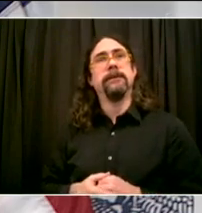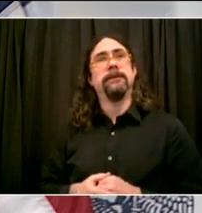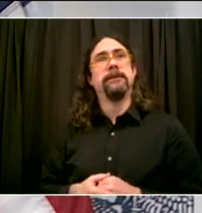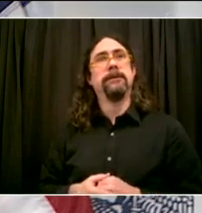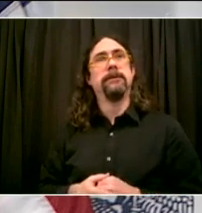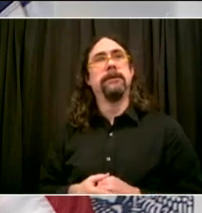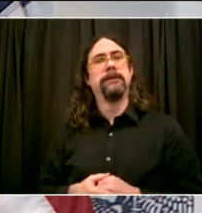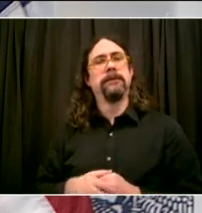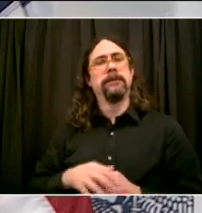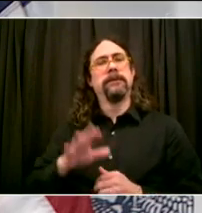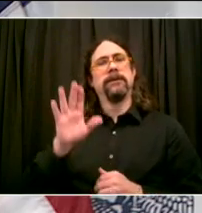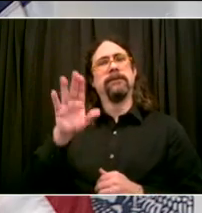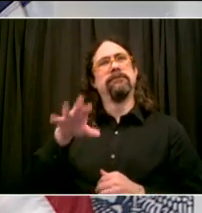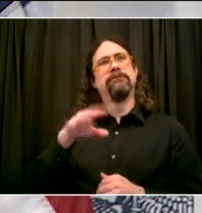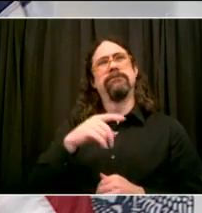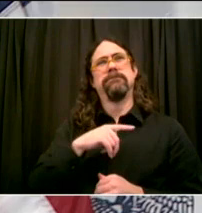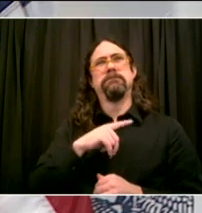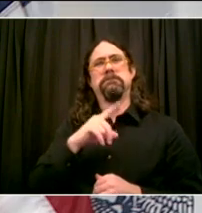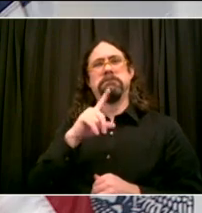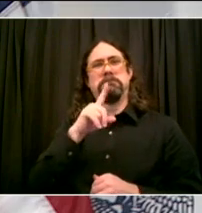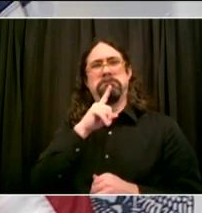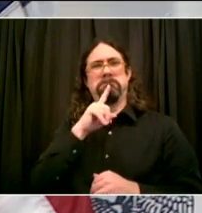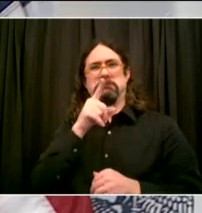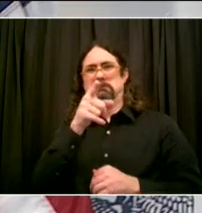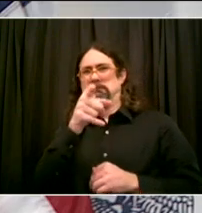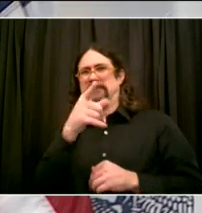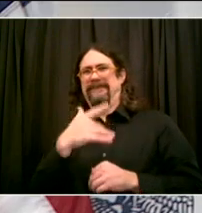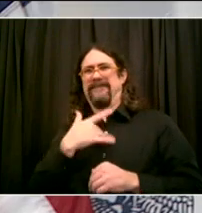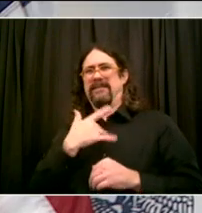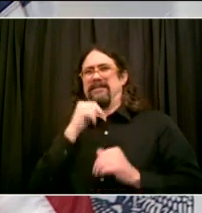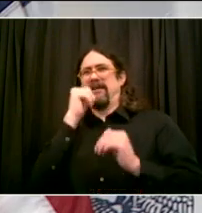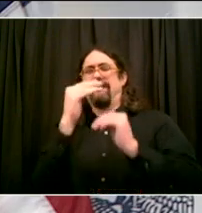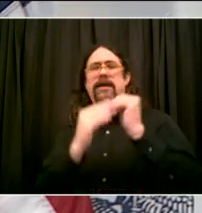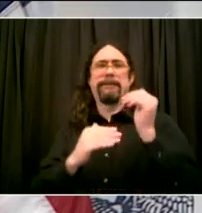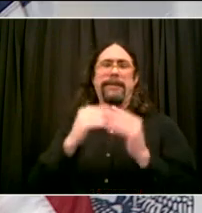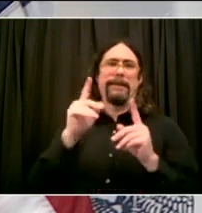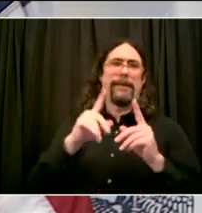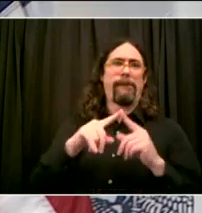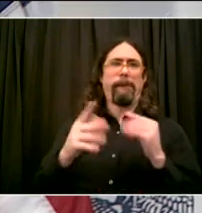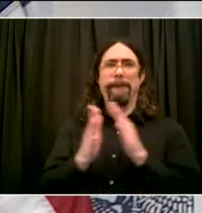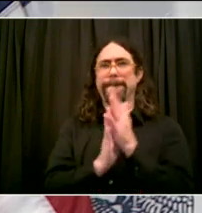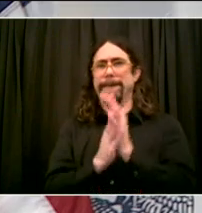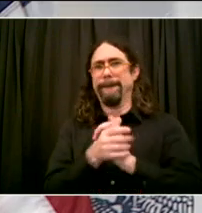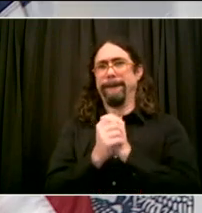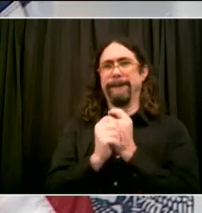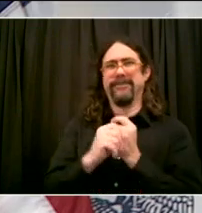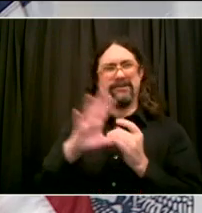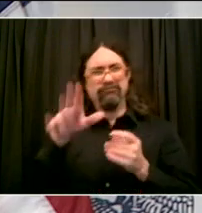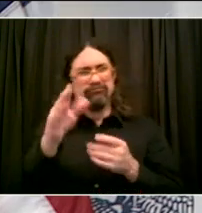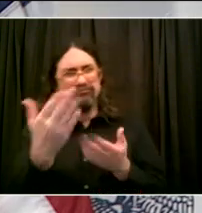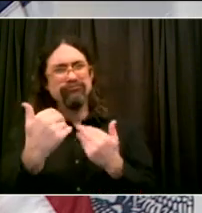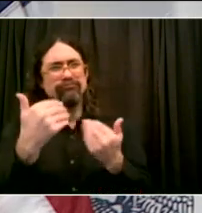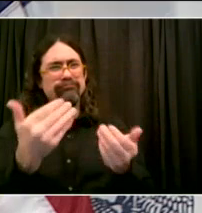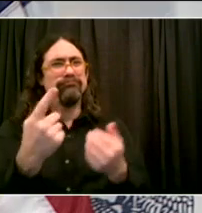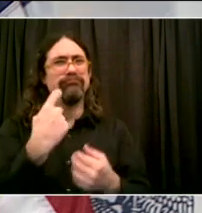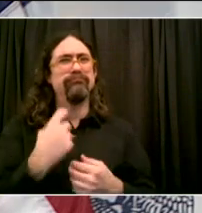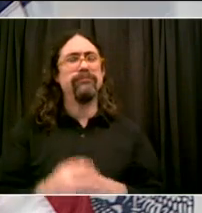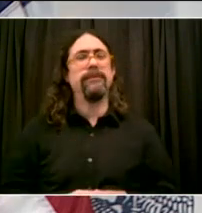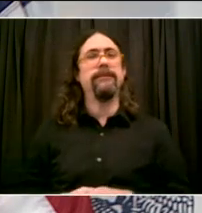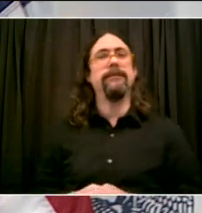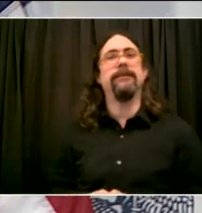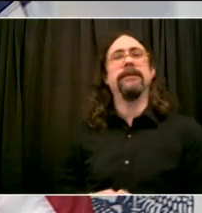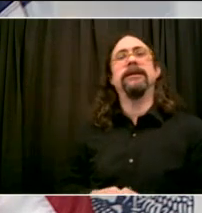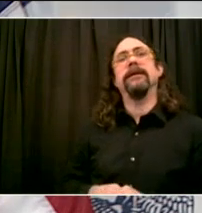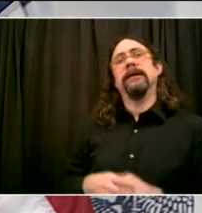uncomfortable. All right. I'm interested in why Commissioner Grayson is still the